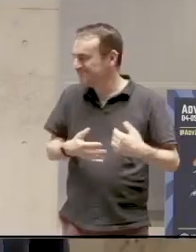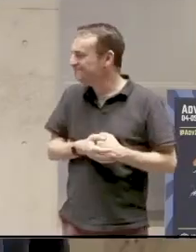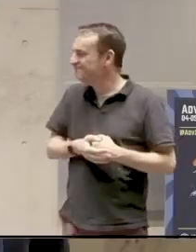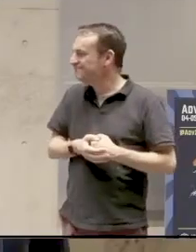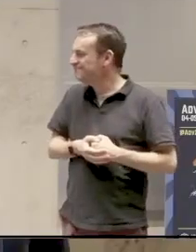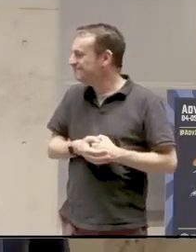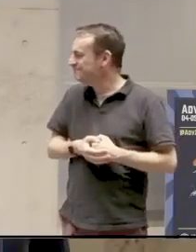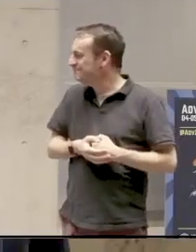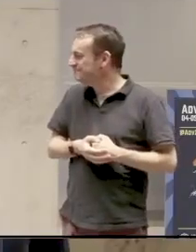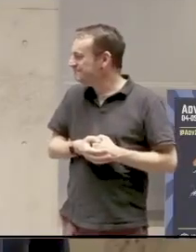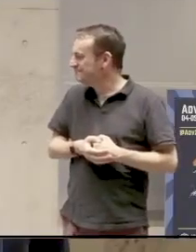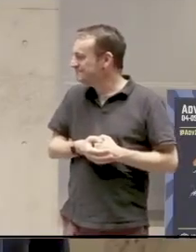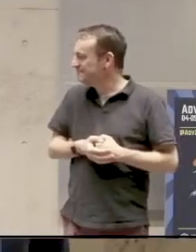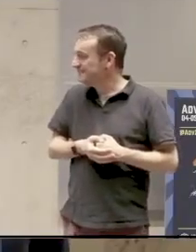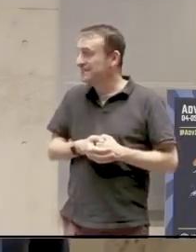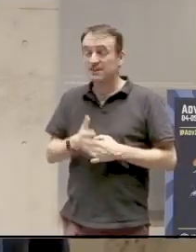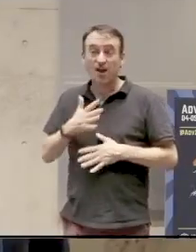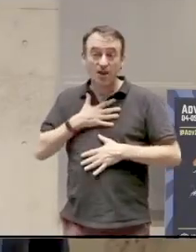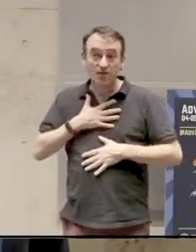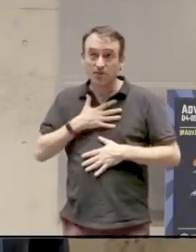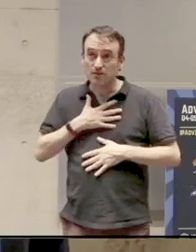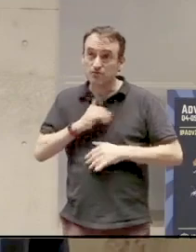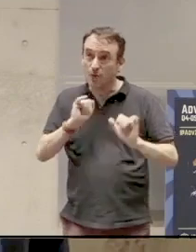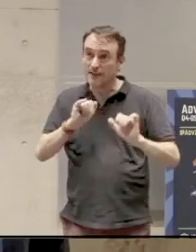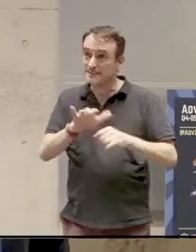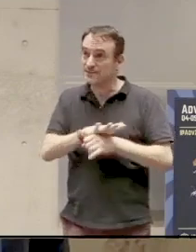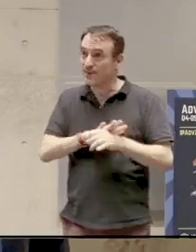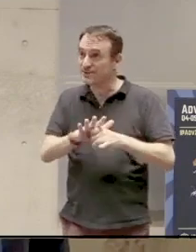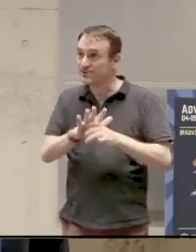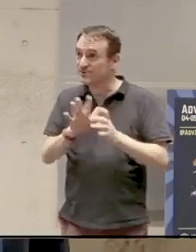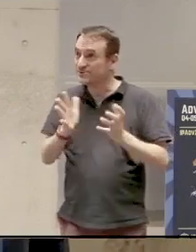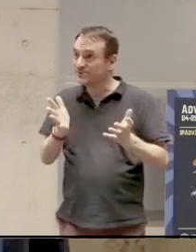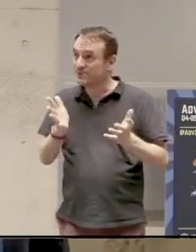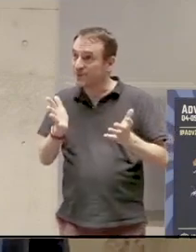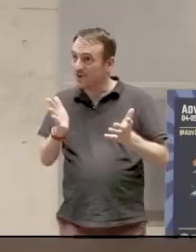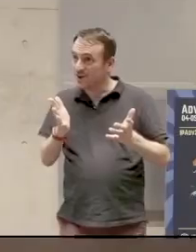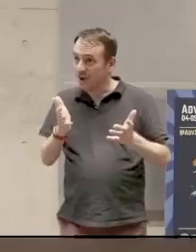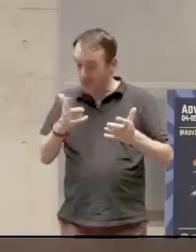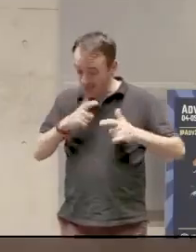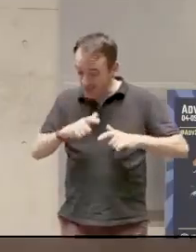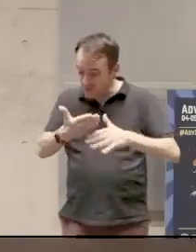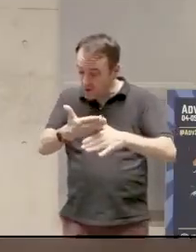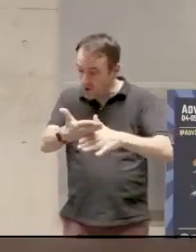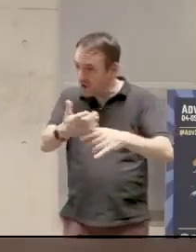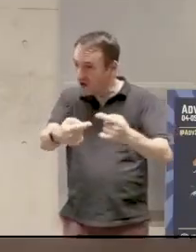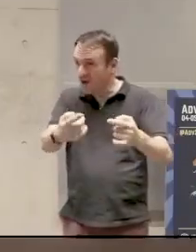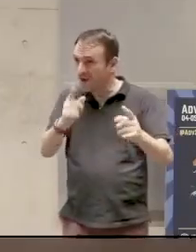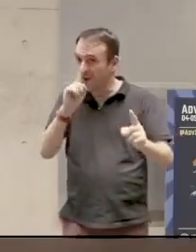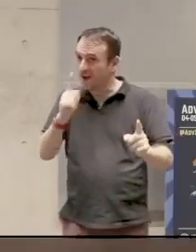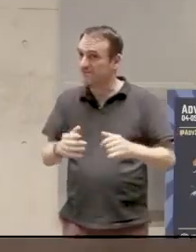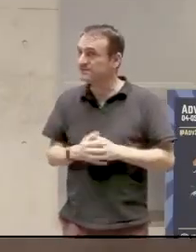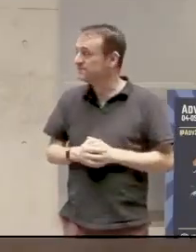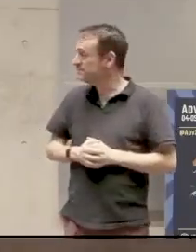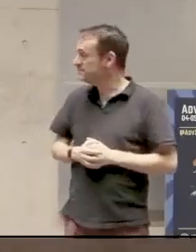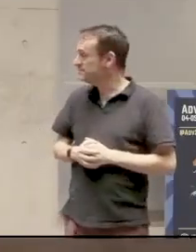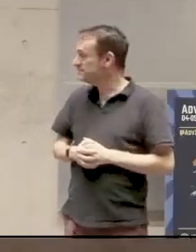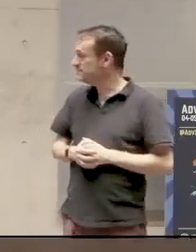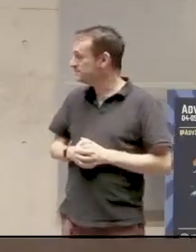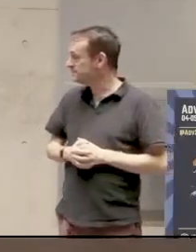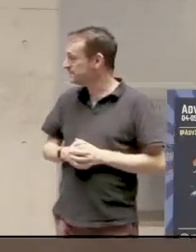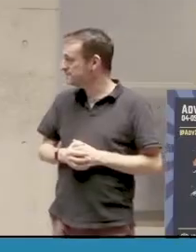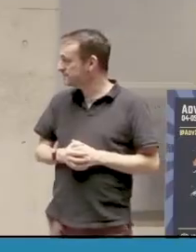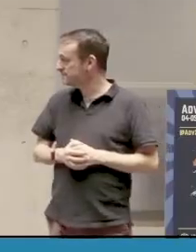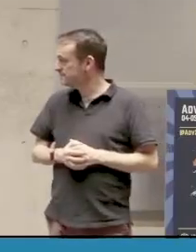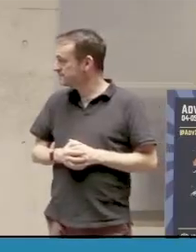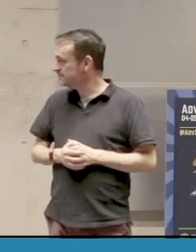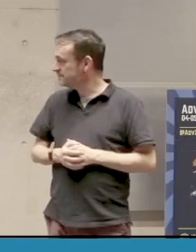It's been a shocking year, really, hasn't it? Let's face it. Yes. Yes, it has. If nobody else wants to go, I'll move on to the next question.